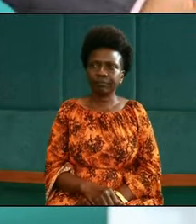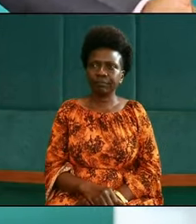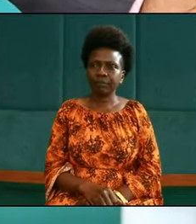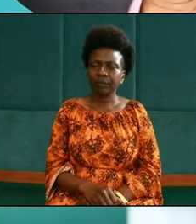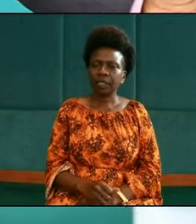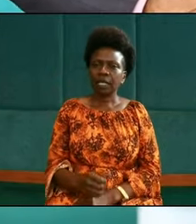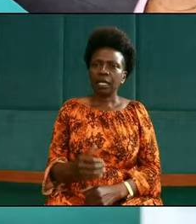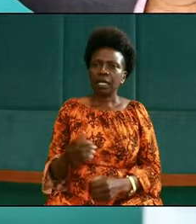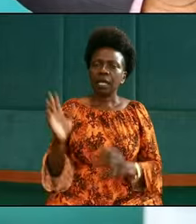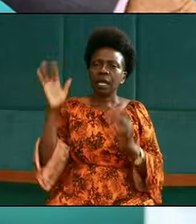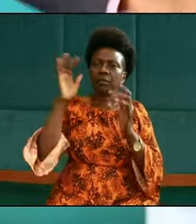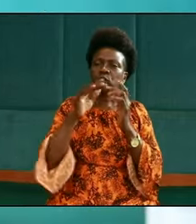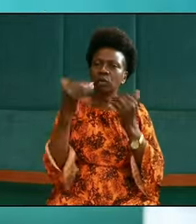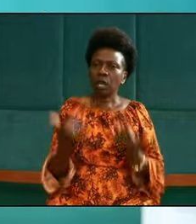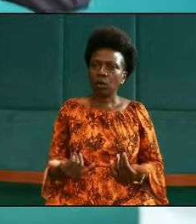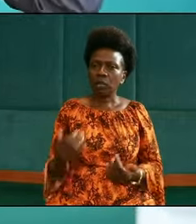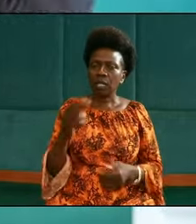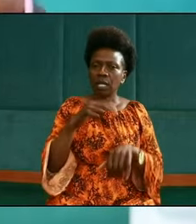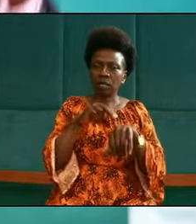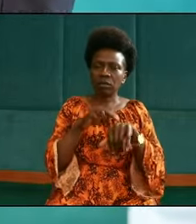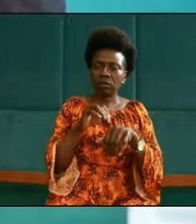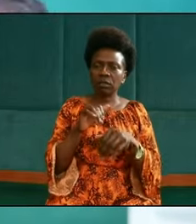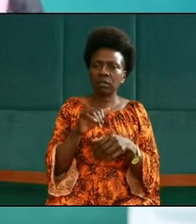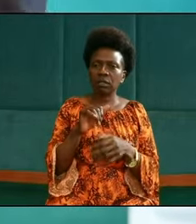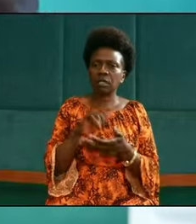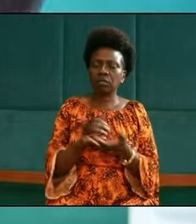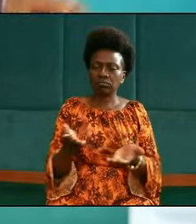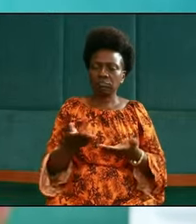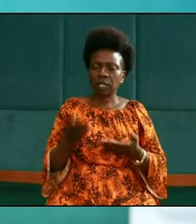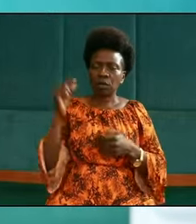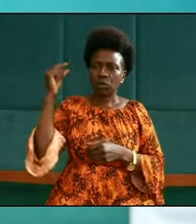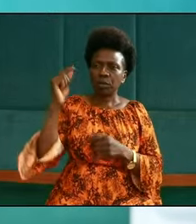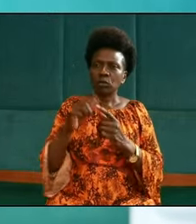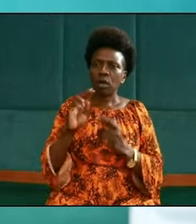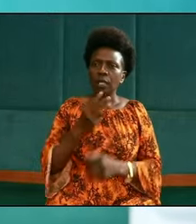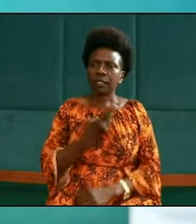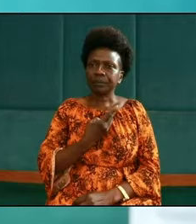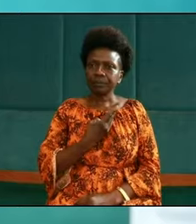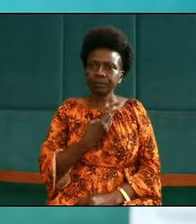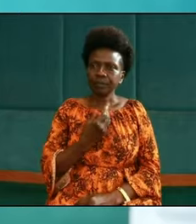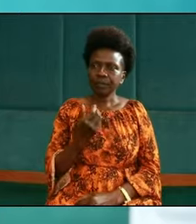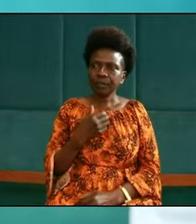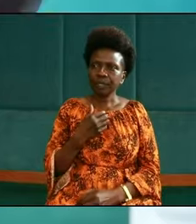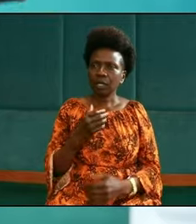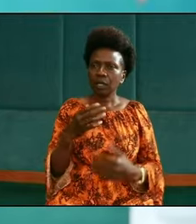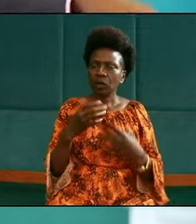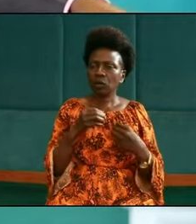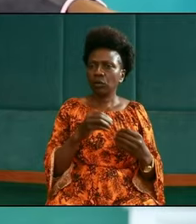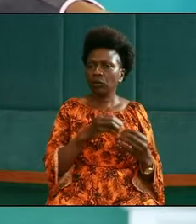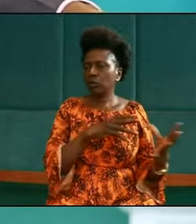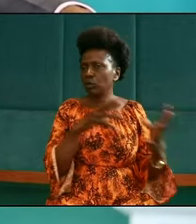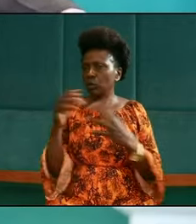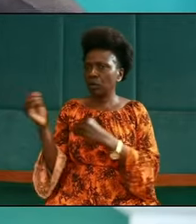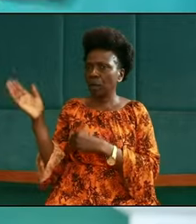Up to now, the nations that brought the gospel to us have gone back into